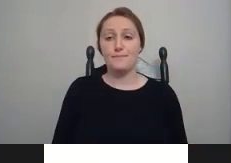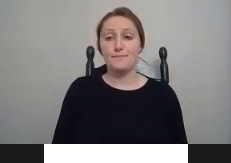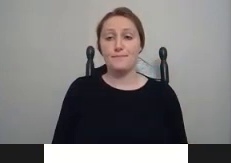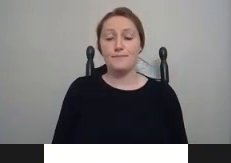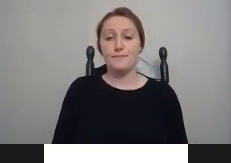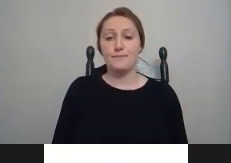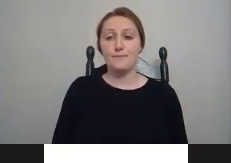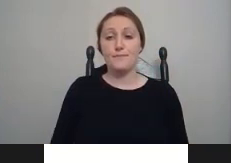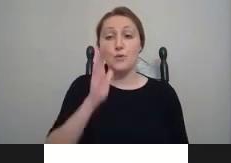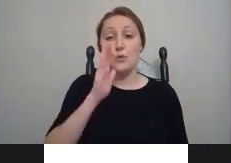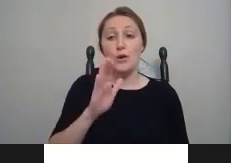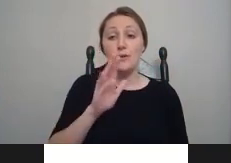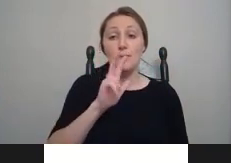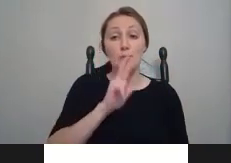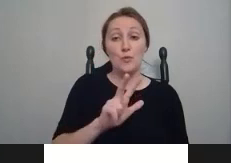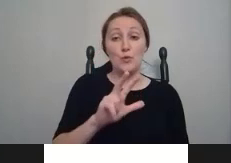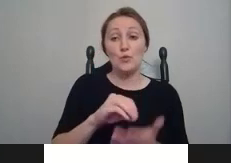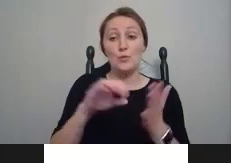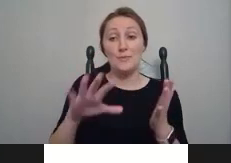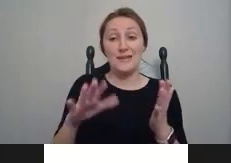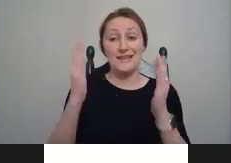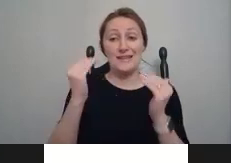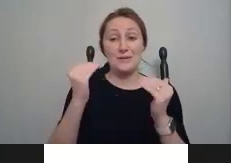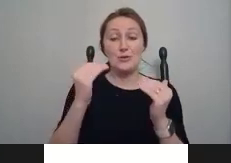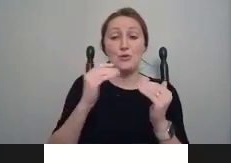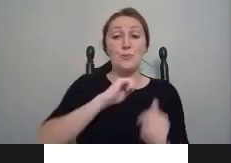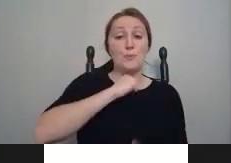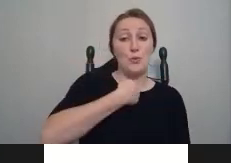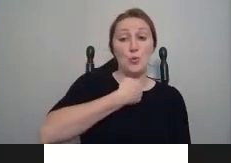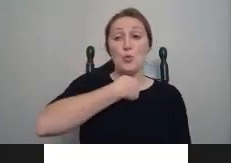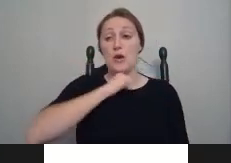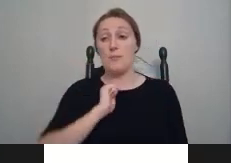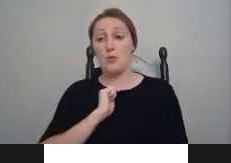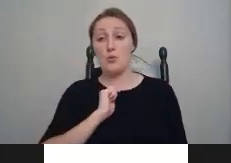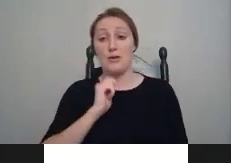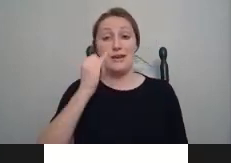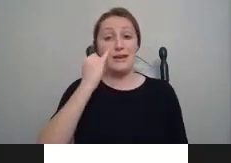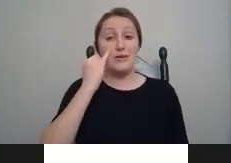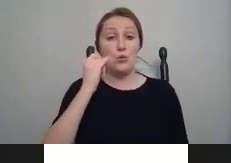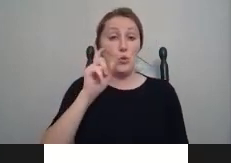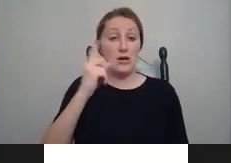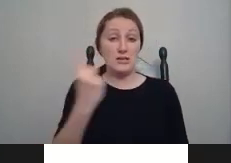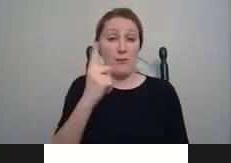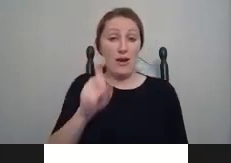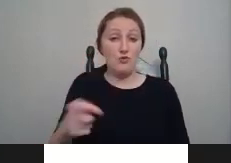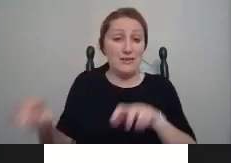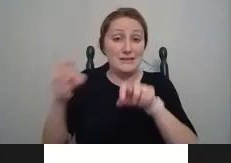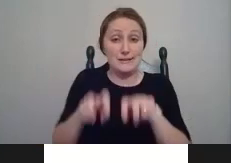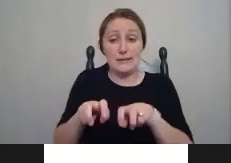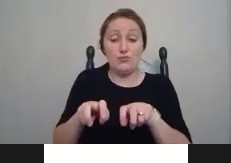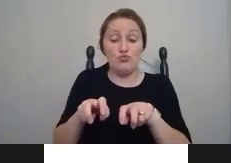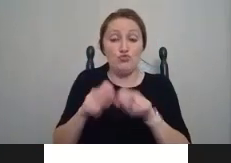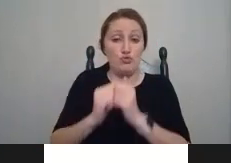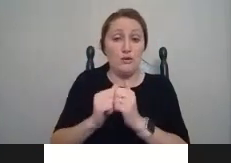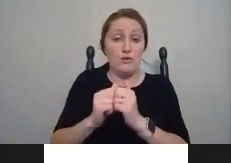Will pre-K 3 students be expected to mute or unmute, or does someone need to be sitting with them to help them do